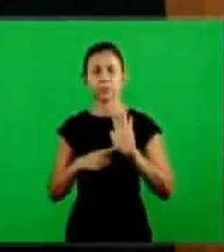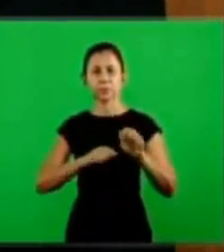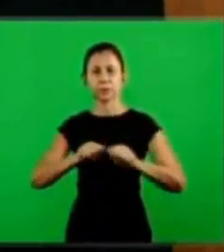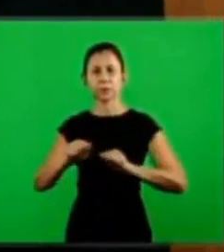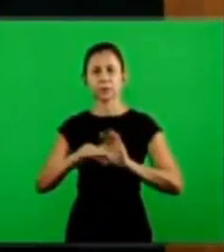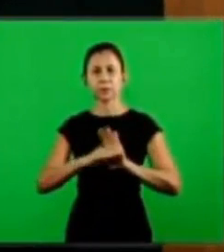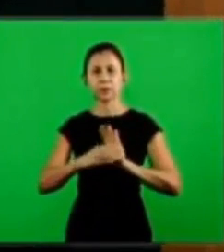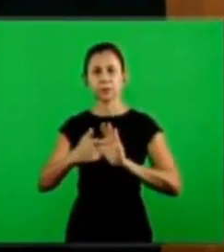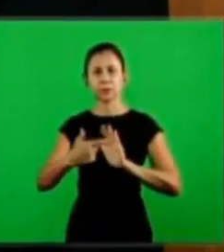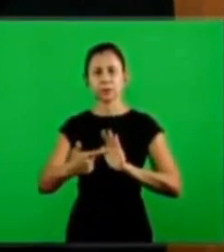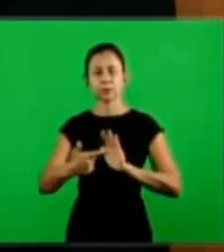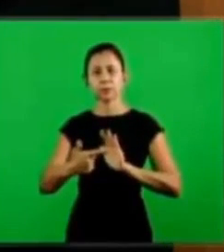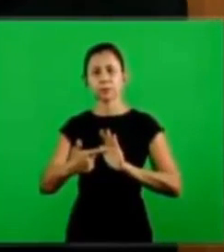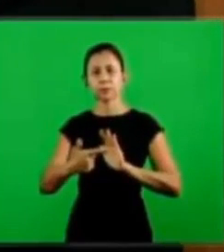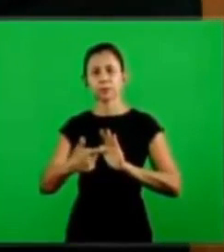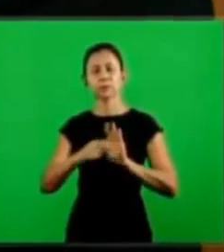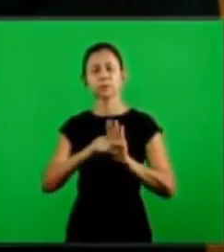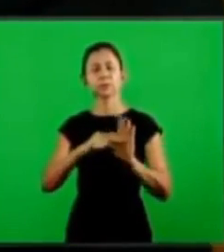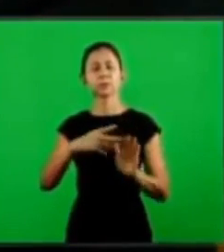registered in